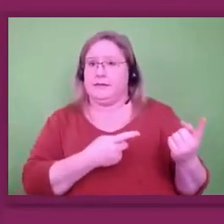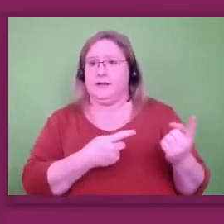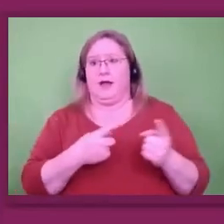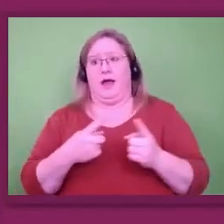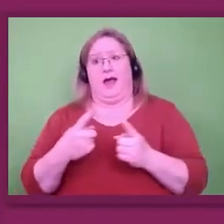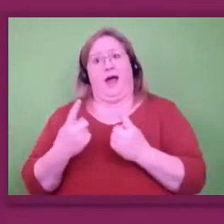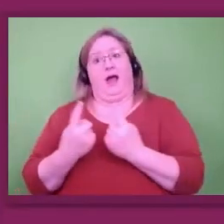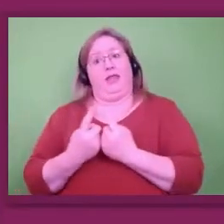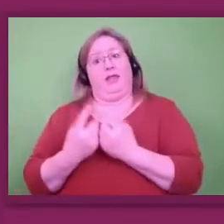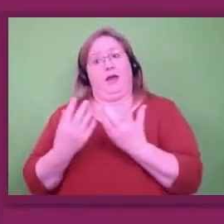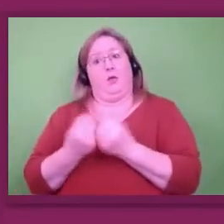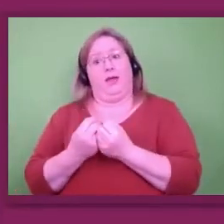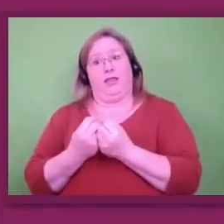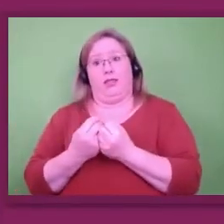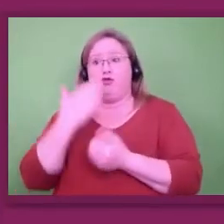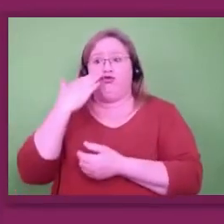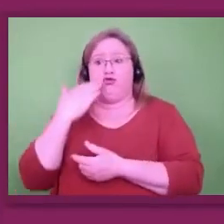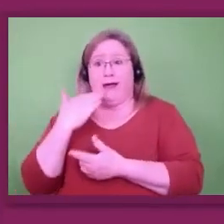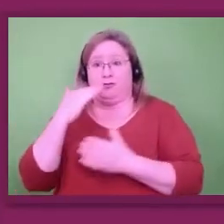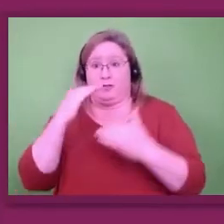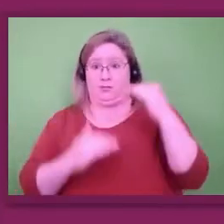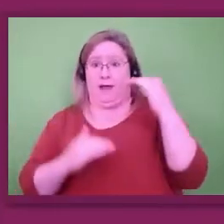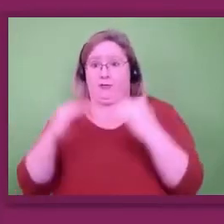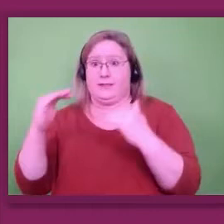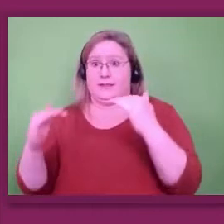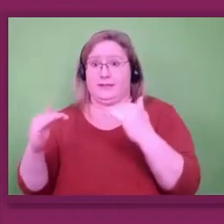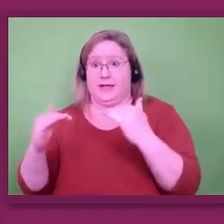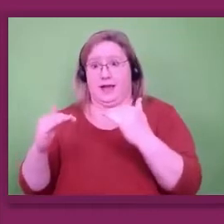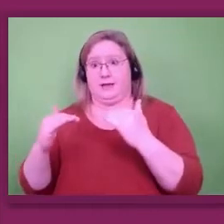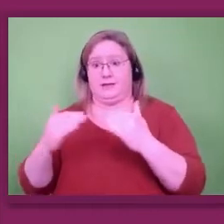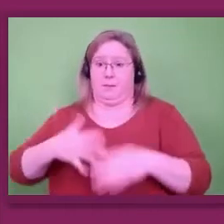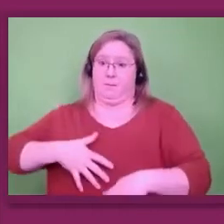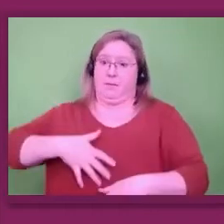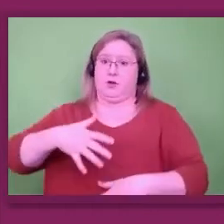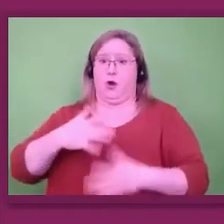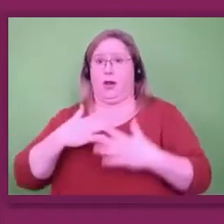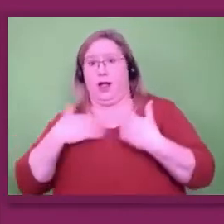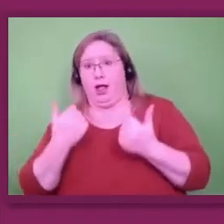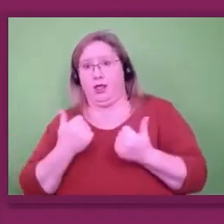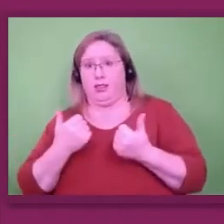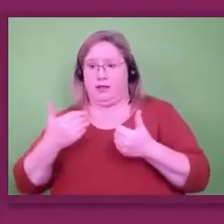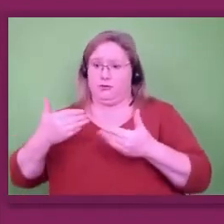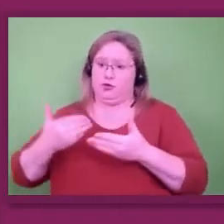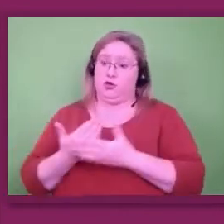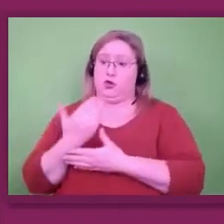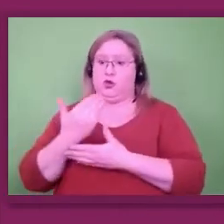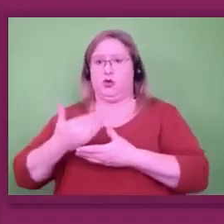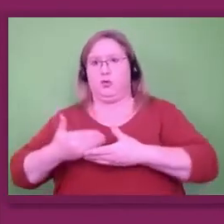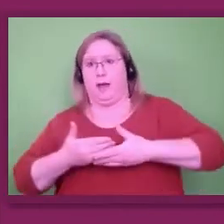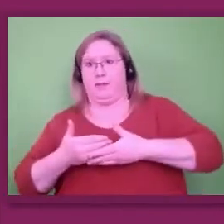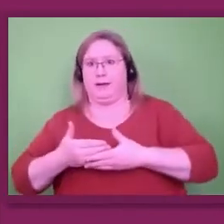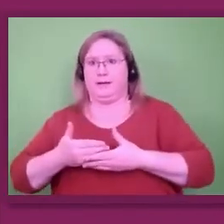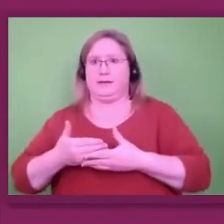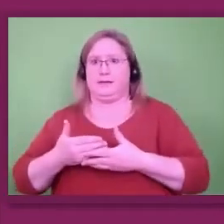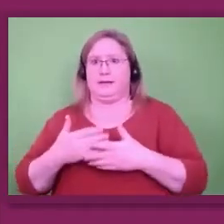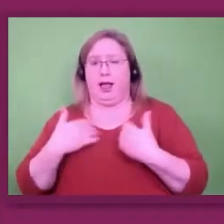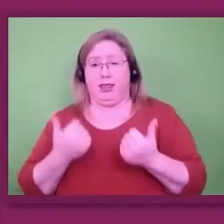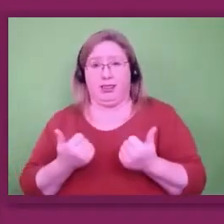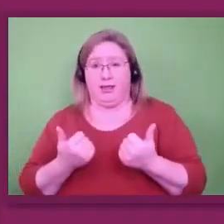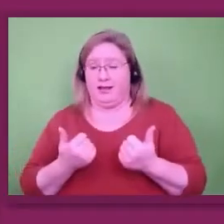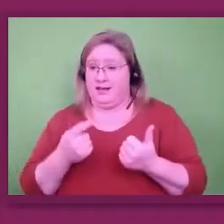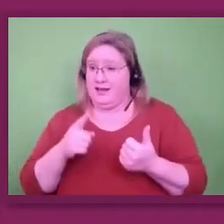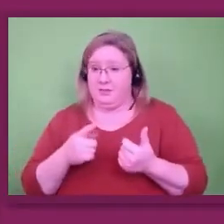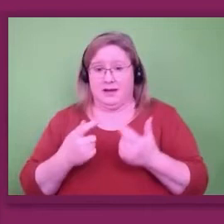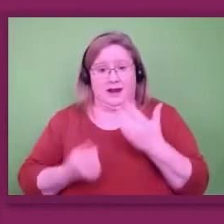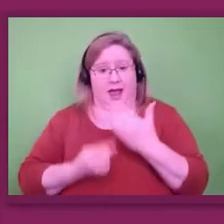disparities in maternal and newborn health, these findings have persisted for decades.